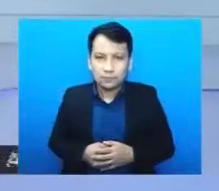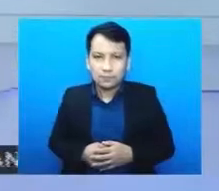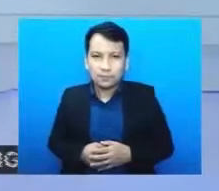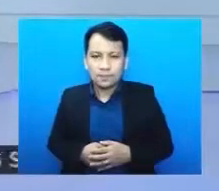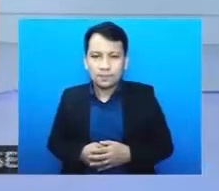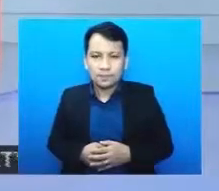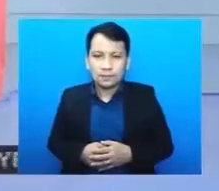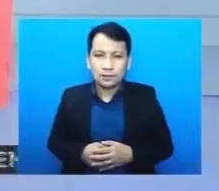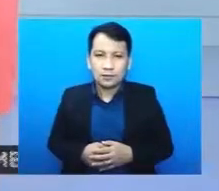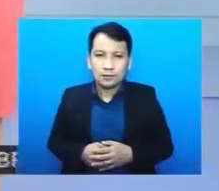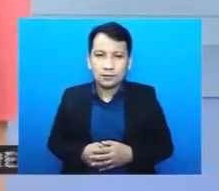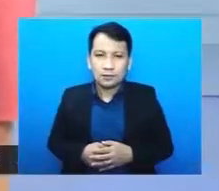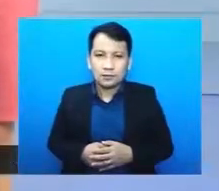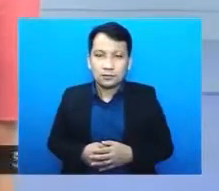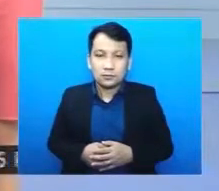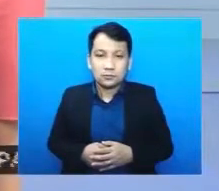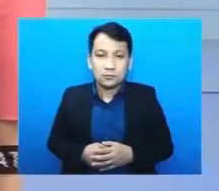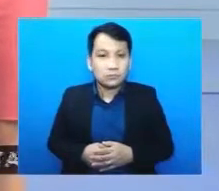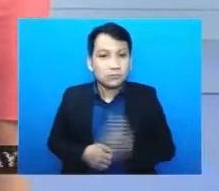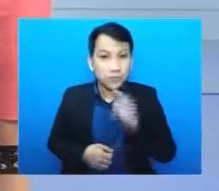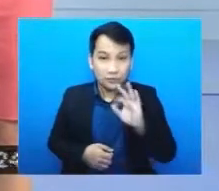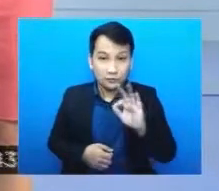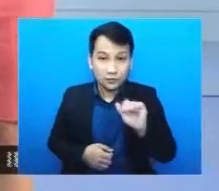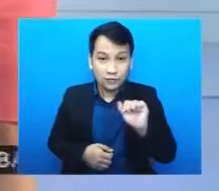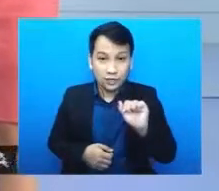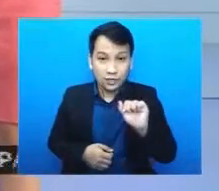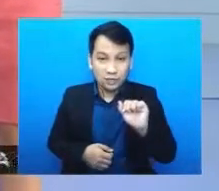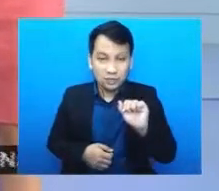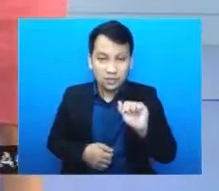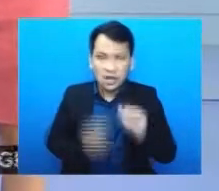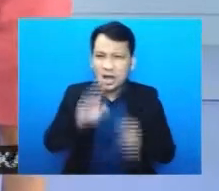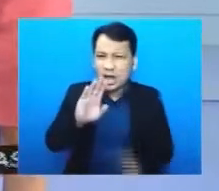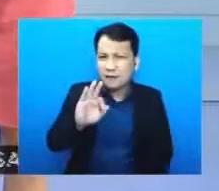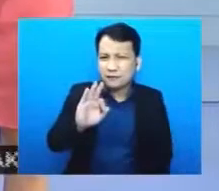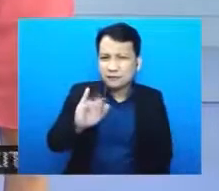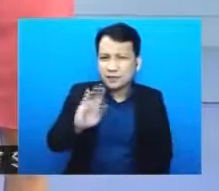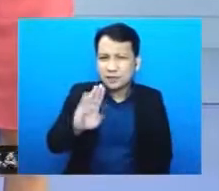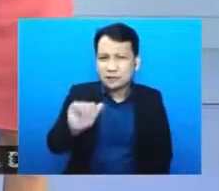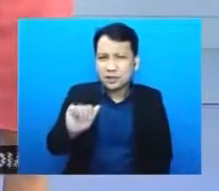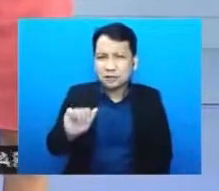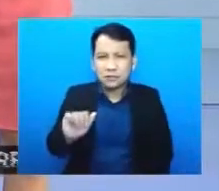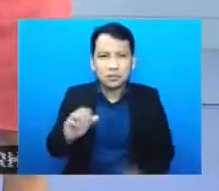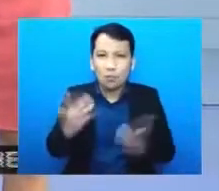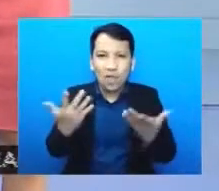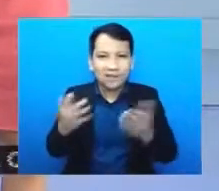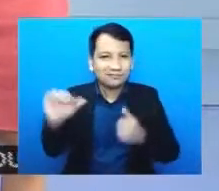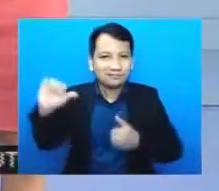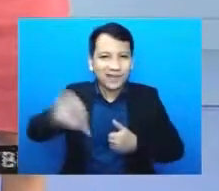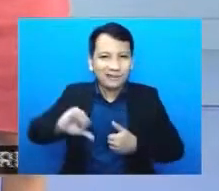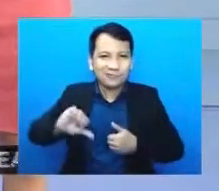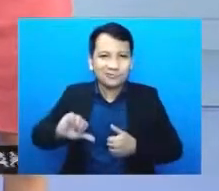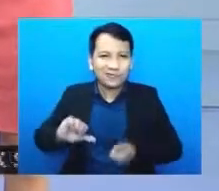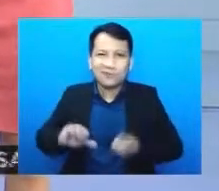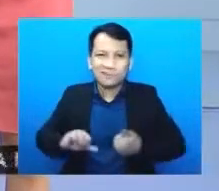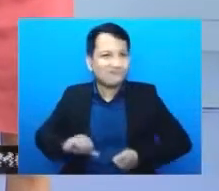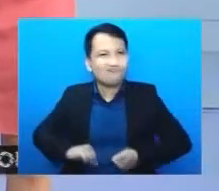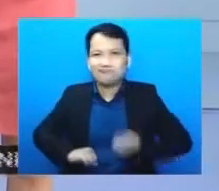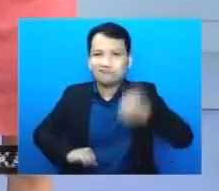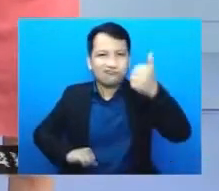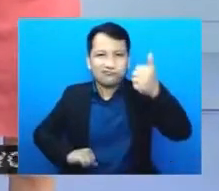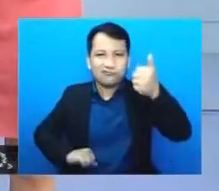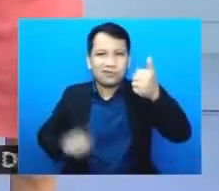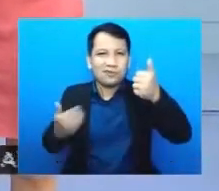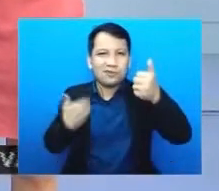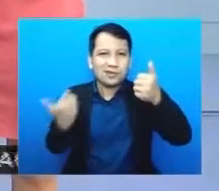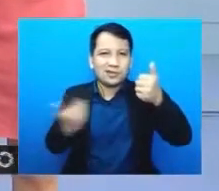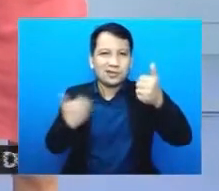Tinapos ng Gilas Pilipinas ang FIBA Asia Cup qualifiers na may clean record. Pinatunayan din ng Young Guns na hindi lang tsamba ang